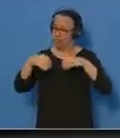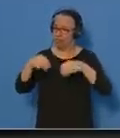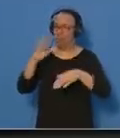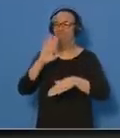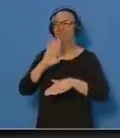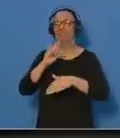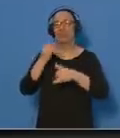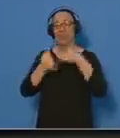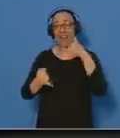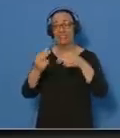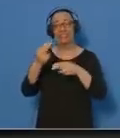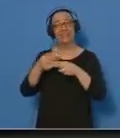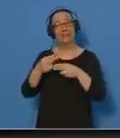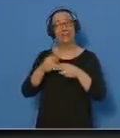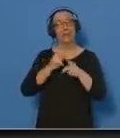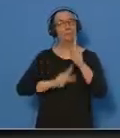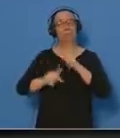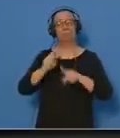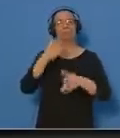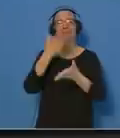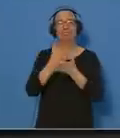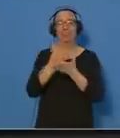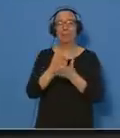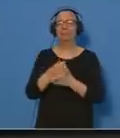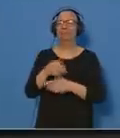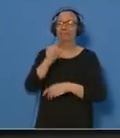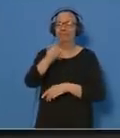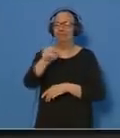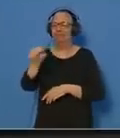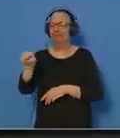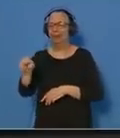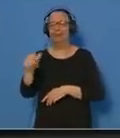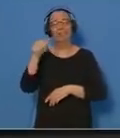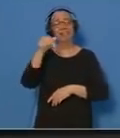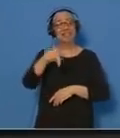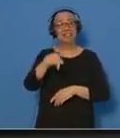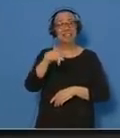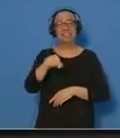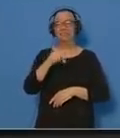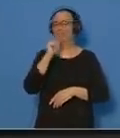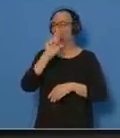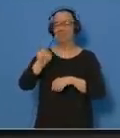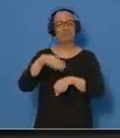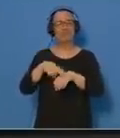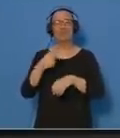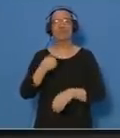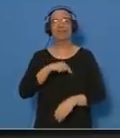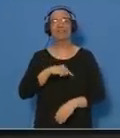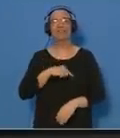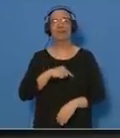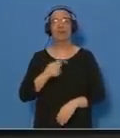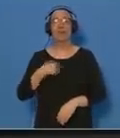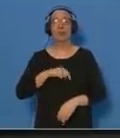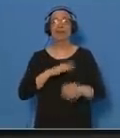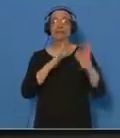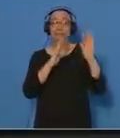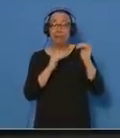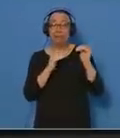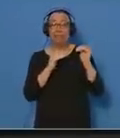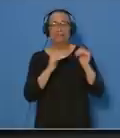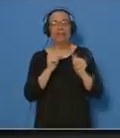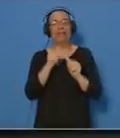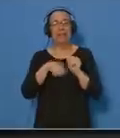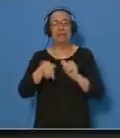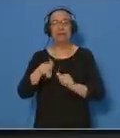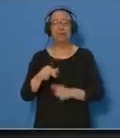name, people being stopped at checkpoints, this is something that is not normal to us. We're expecting for everyone to be